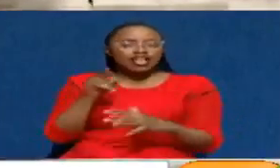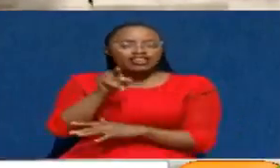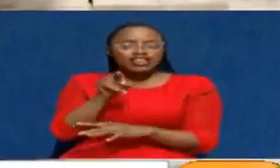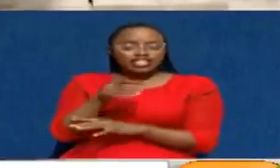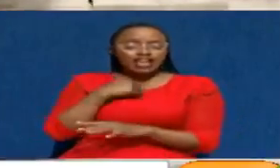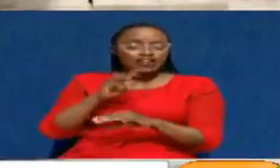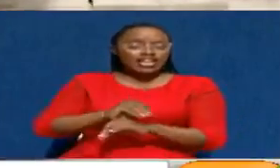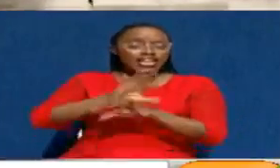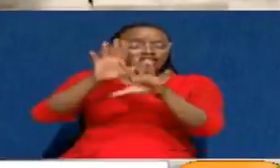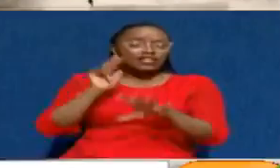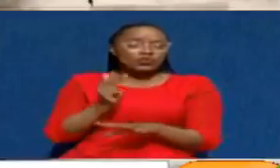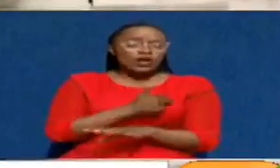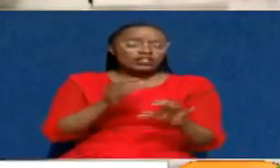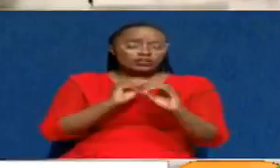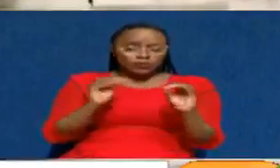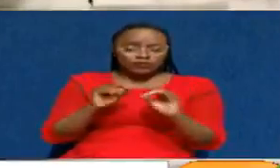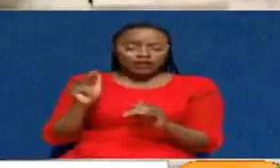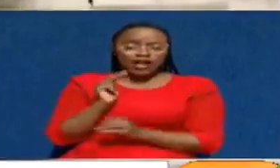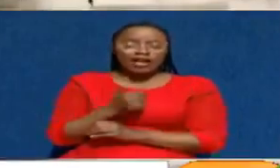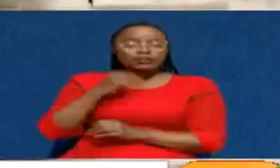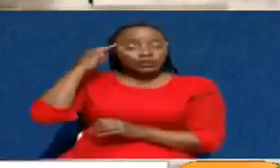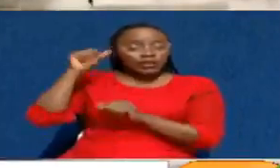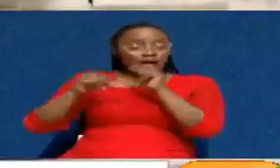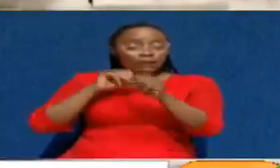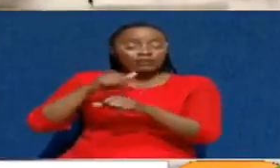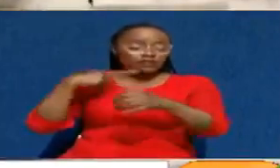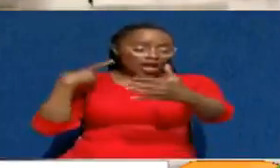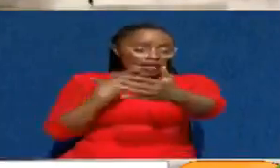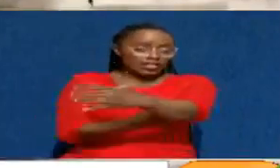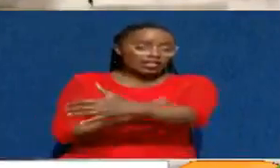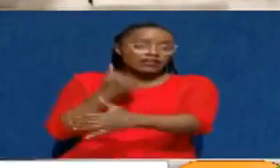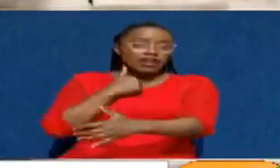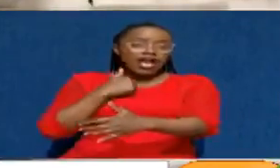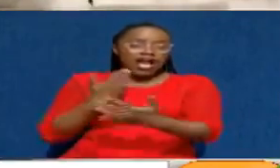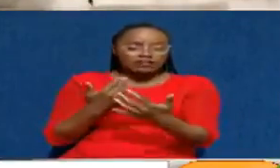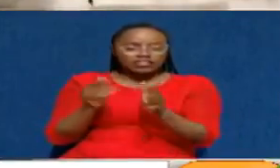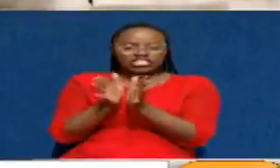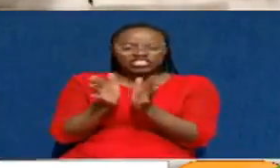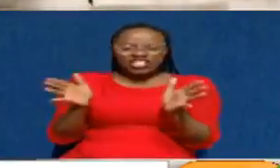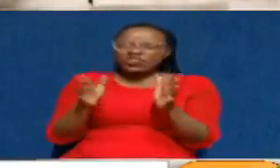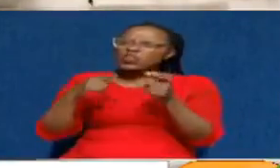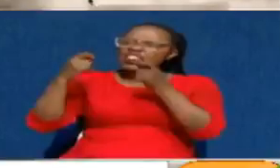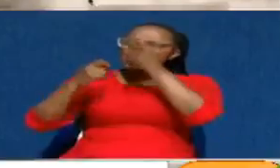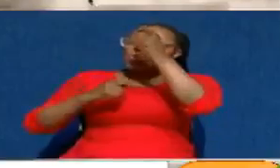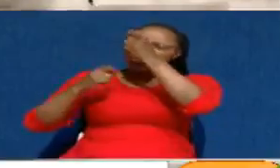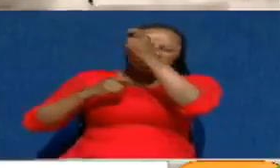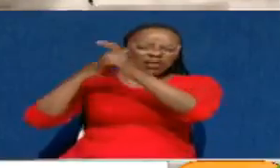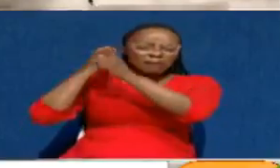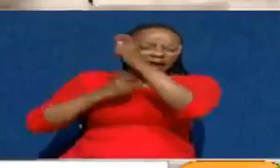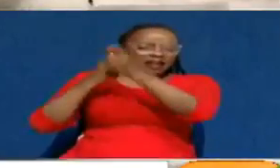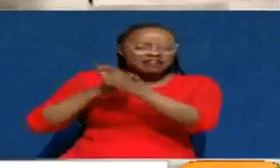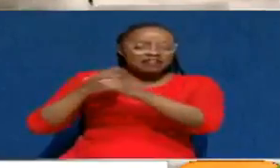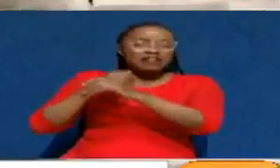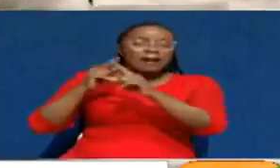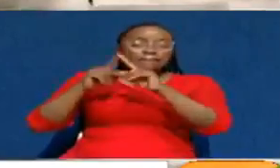still not clear to us. And the way I'd want us to think about vaccines is sort of like having an umbrella in the rain. It stops the rain from hitting you,